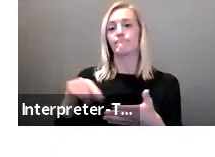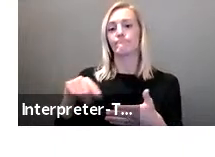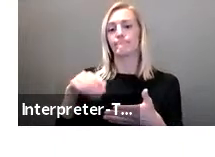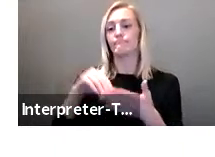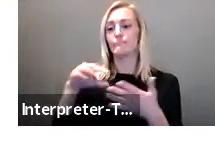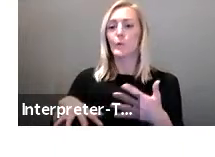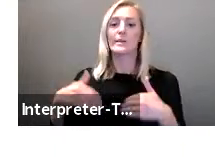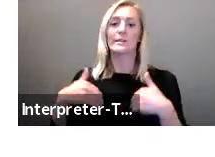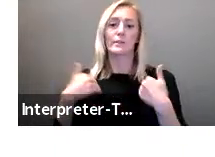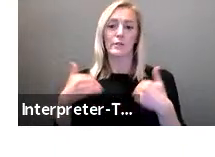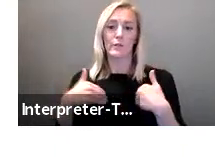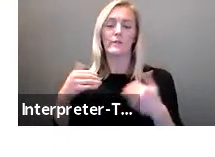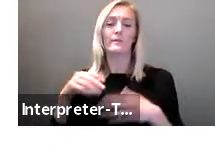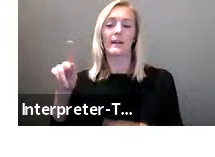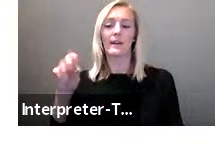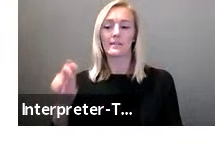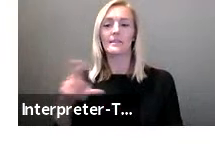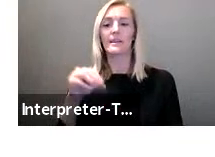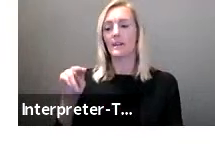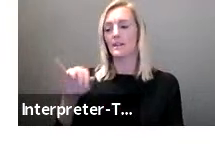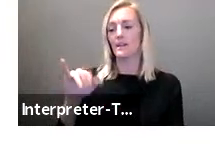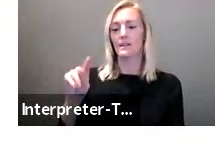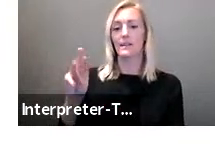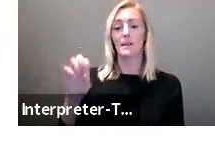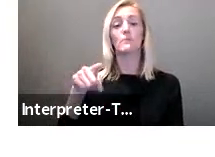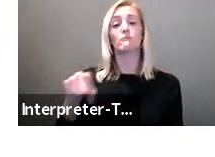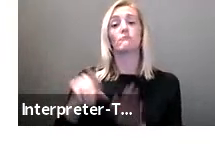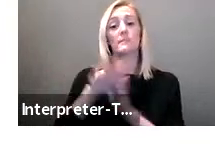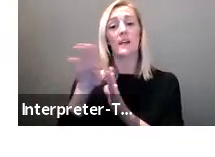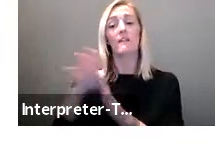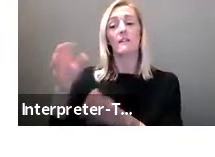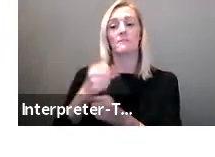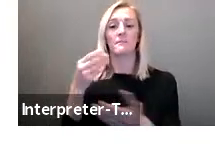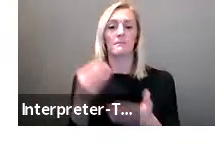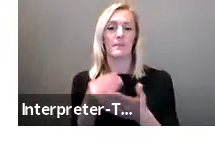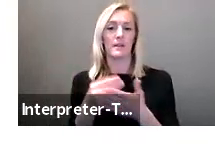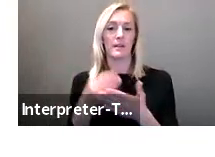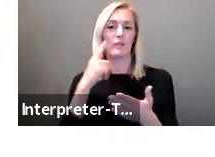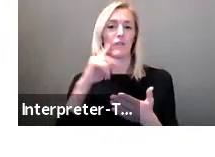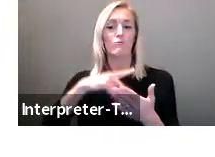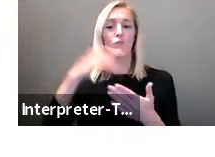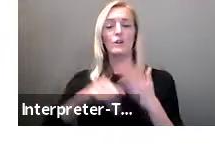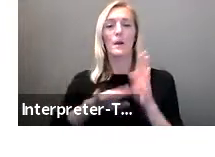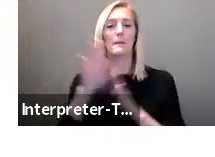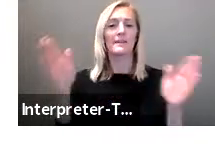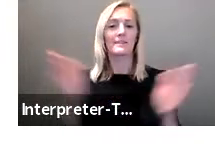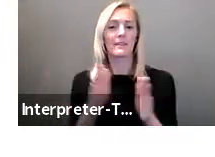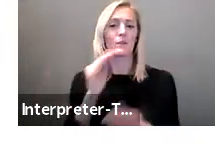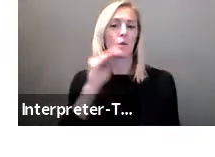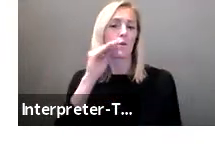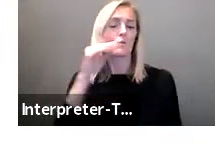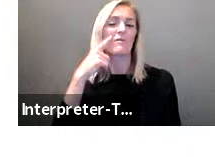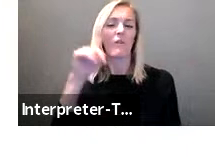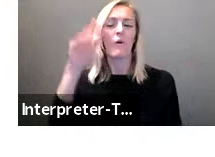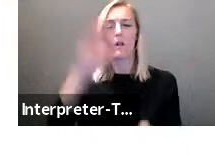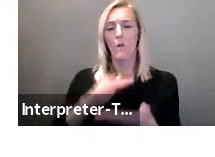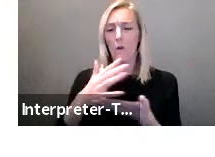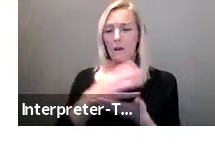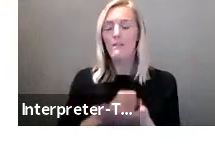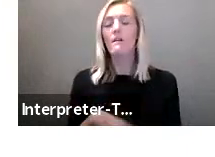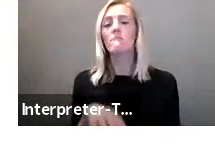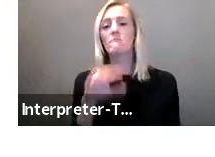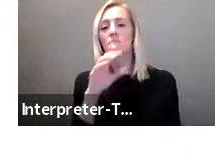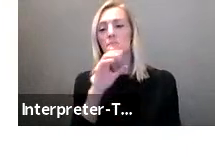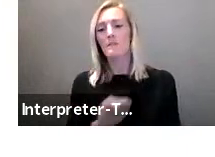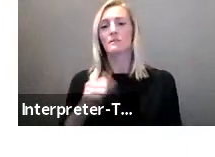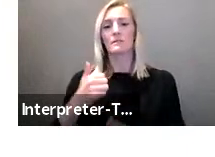historic Nicodemus. And she also developed and received funding for a project to build tiny homes for low-income, elderly, or veterans